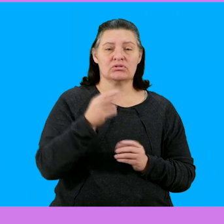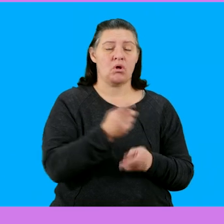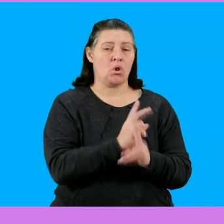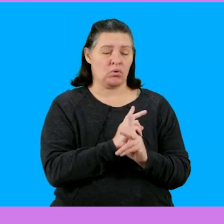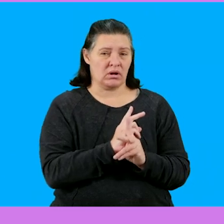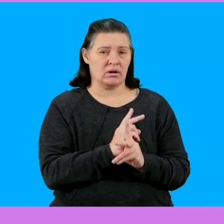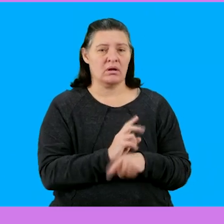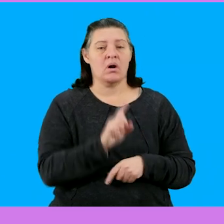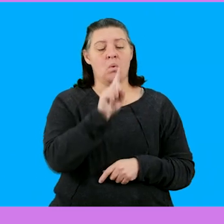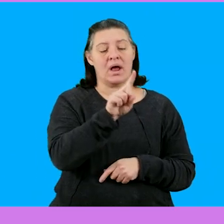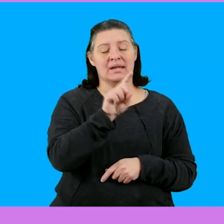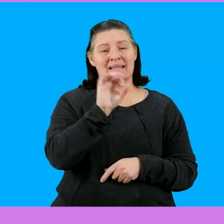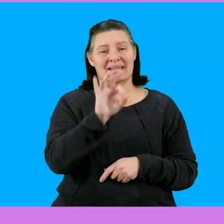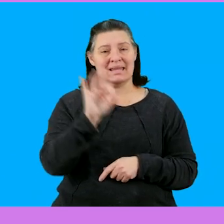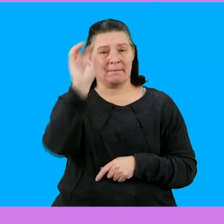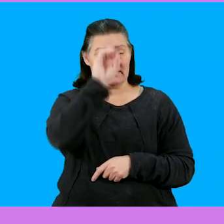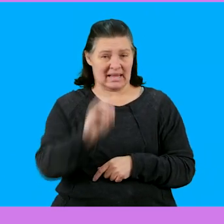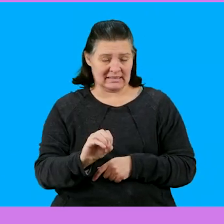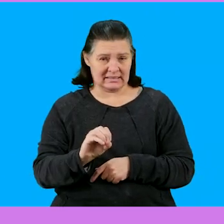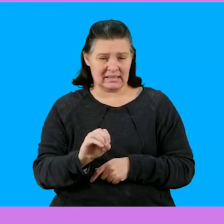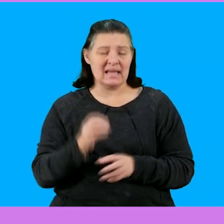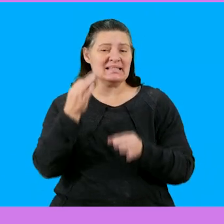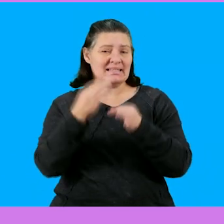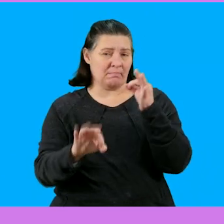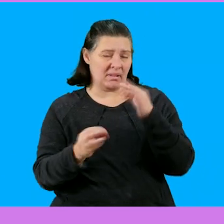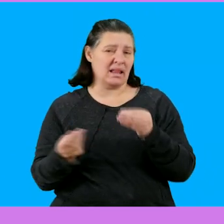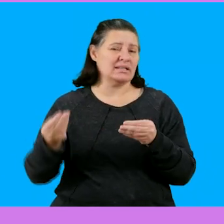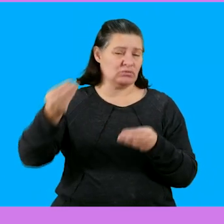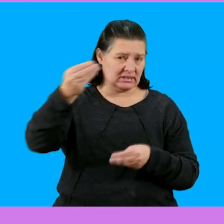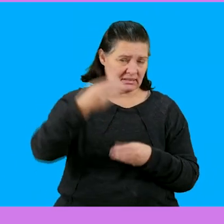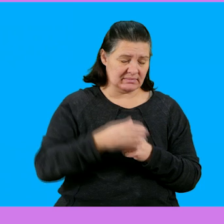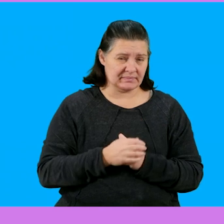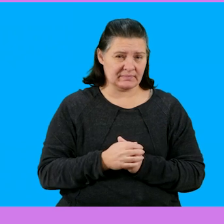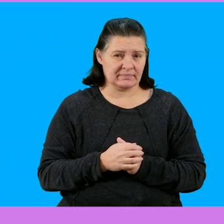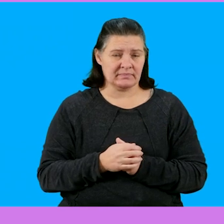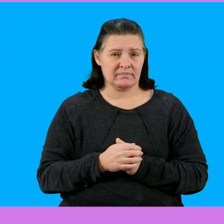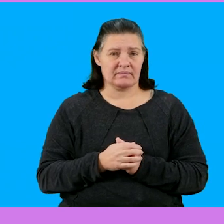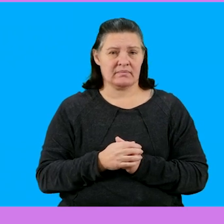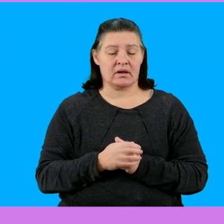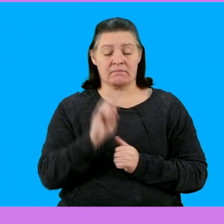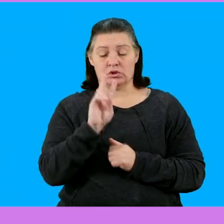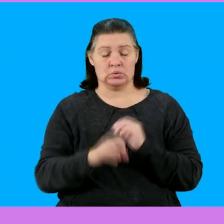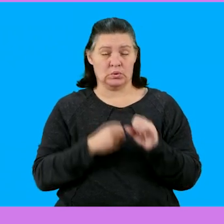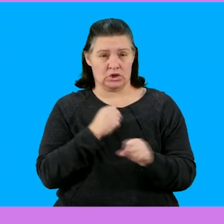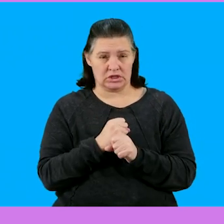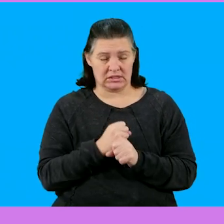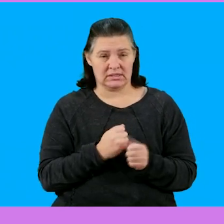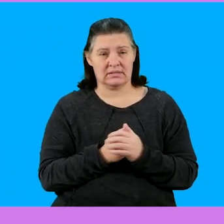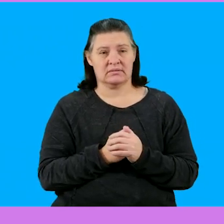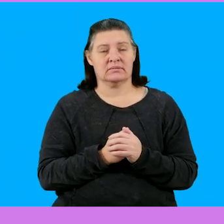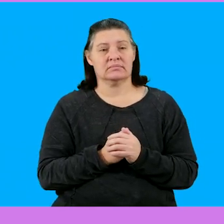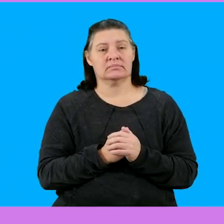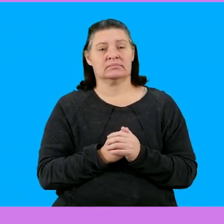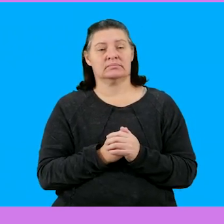loan is charged at 13% per annum, simple interest, right, as indicated there. So it's a period of 2 years, so I'll